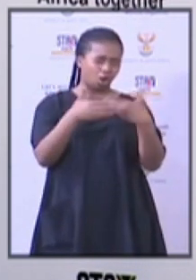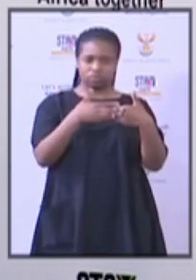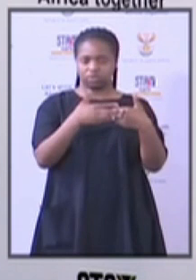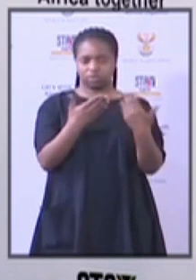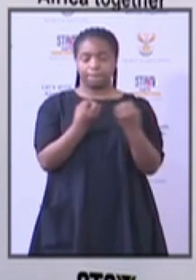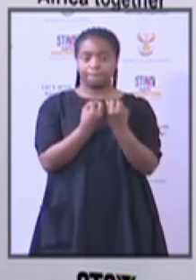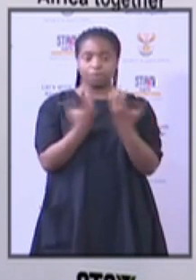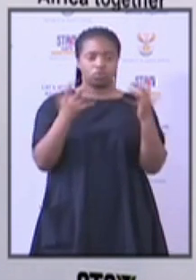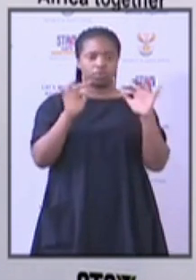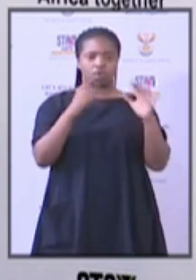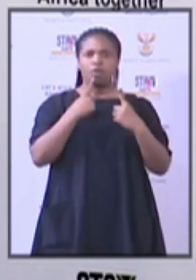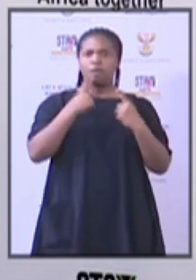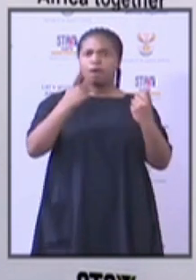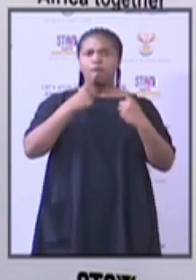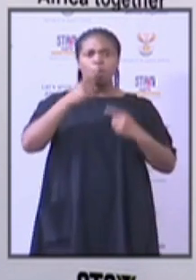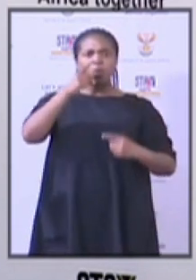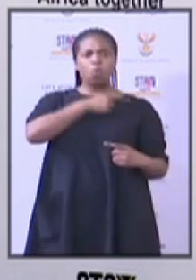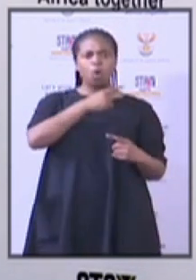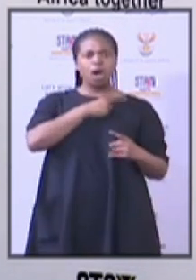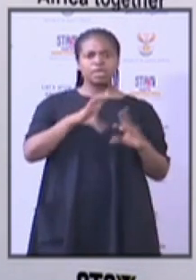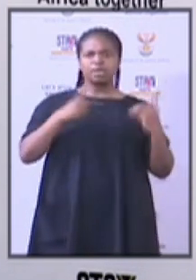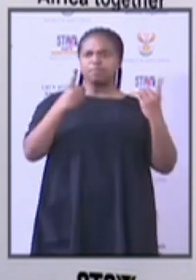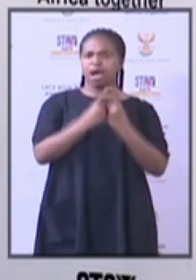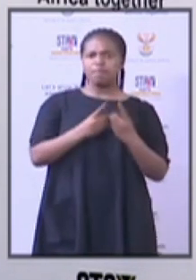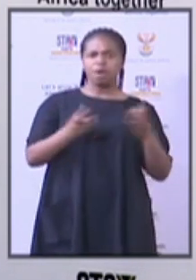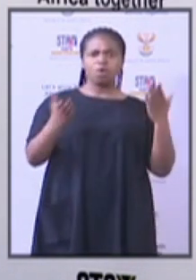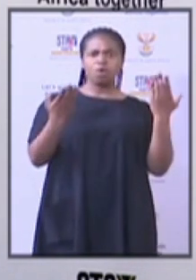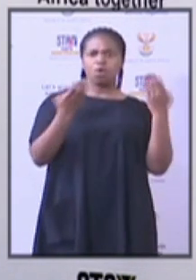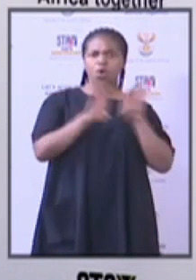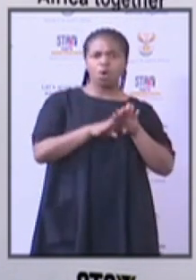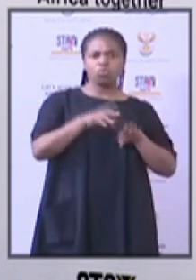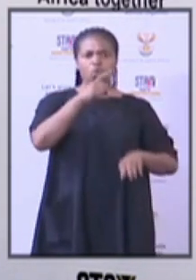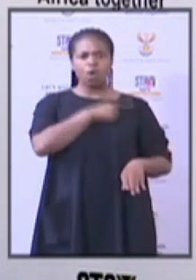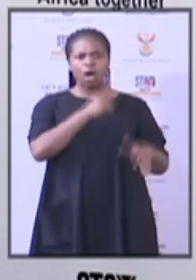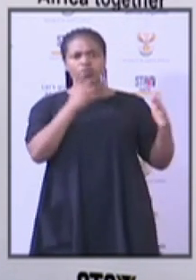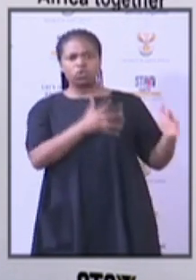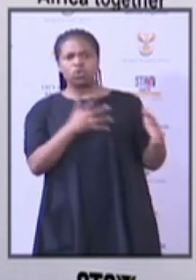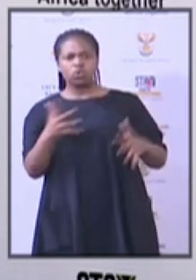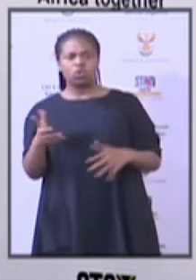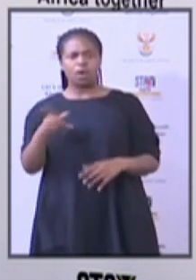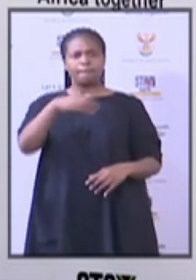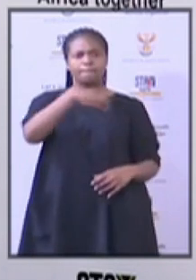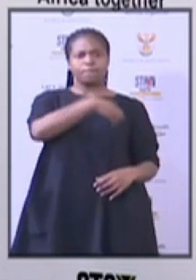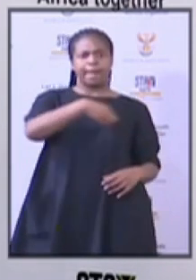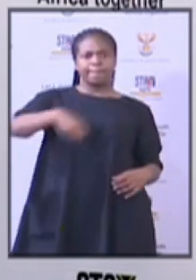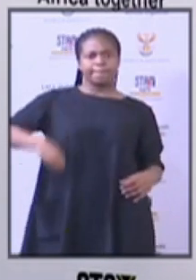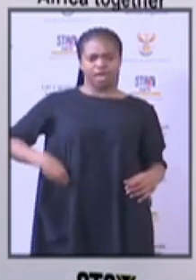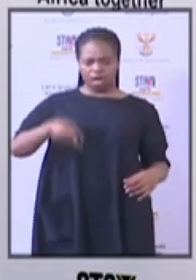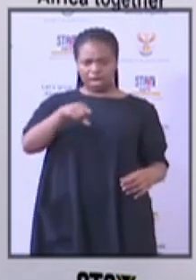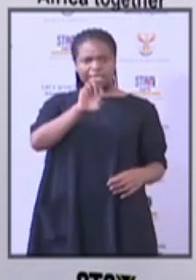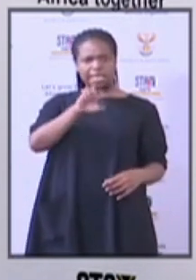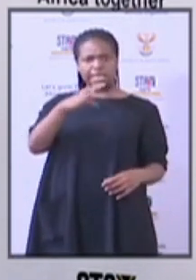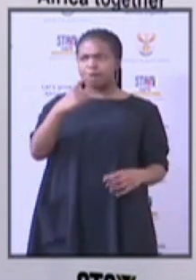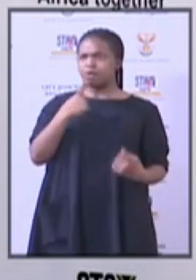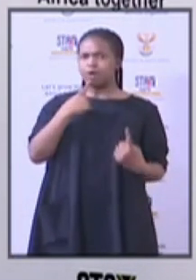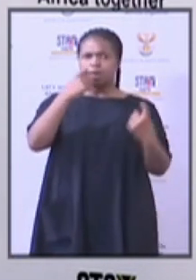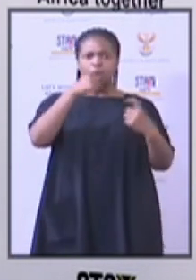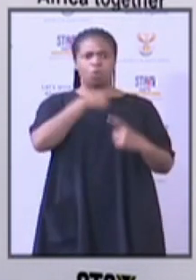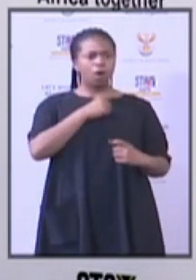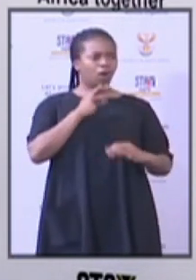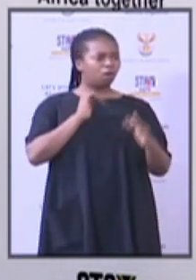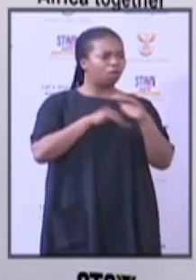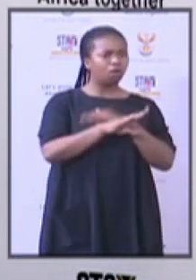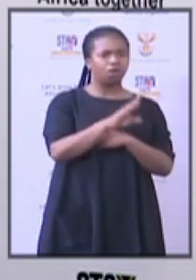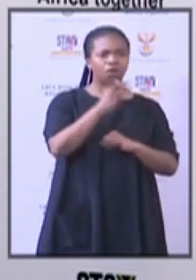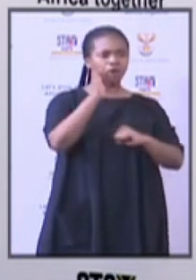of complaints from the public, from even the Premier of the Eastern Cape complaining because people found offices